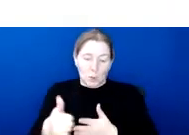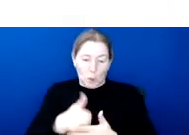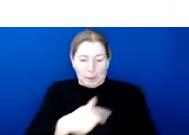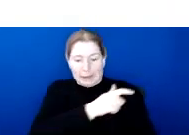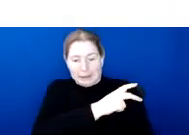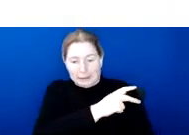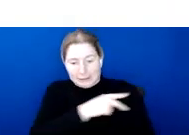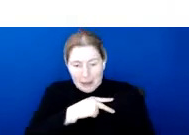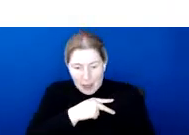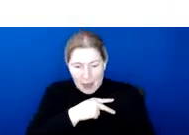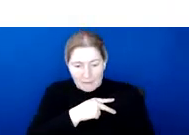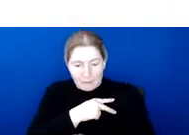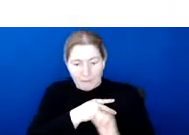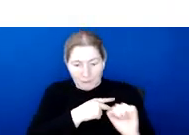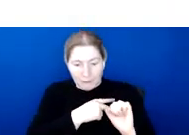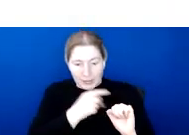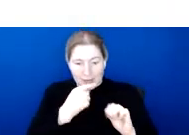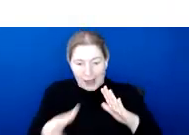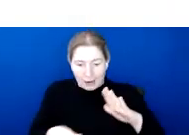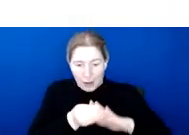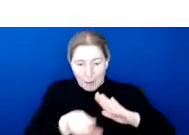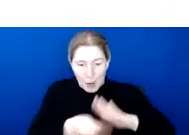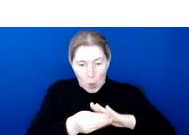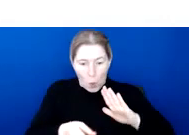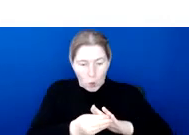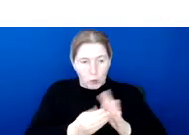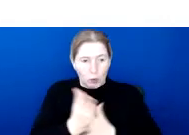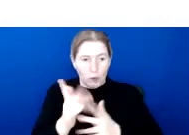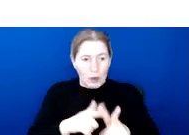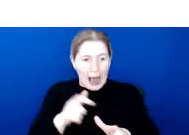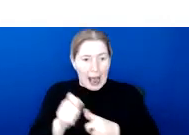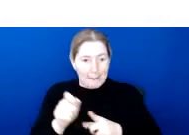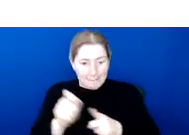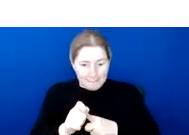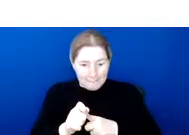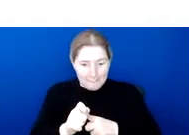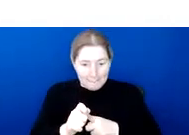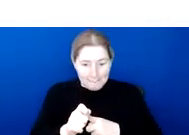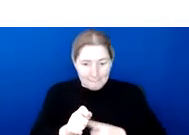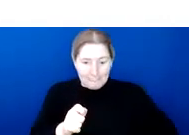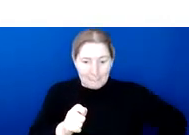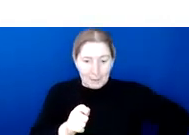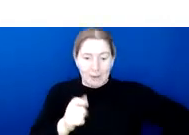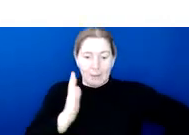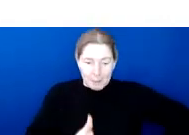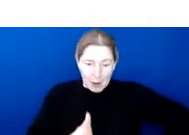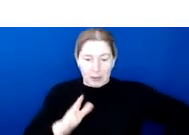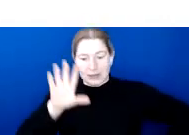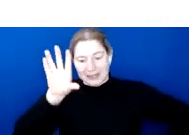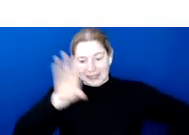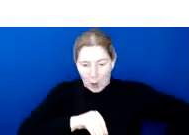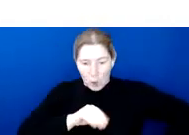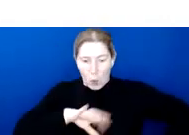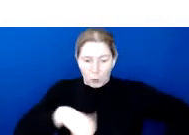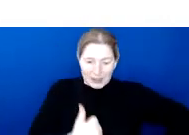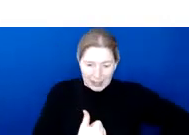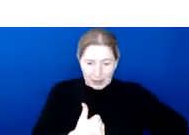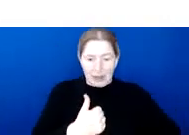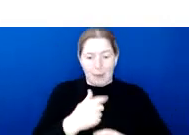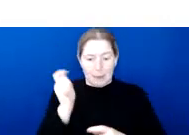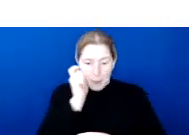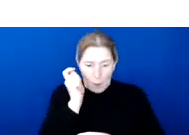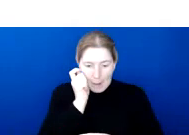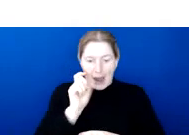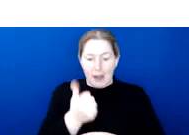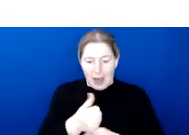submit all the documents through an expense app. So once they downloaded the app to their mobile, they can submit